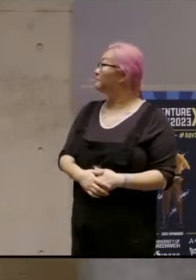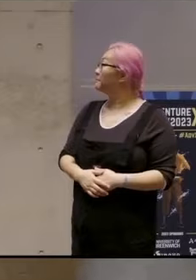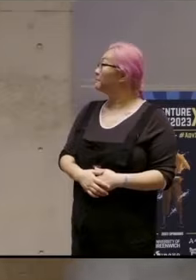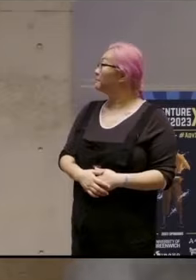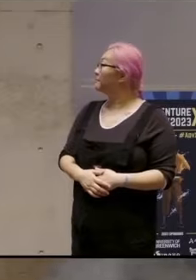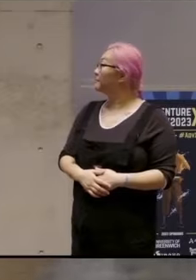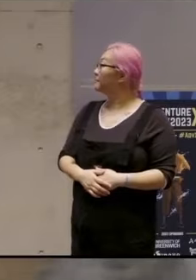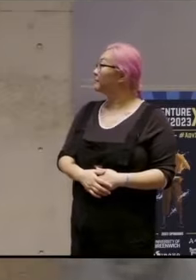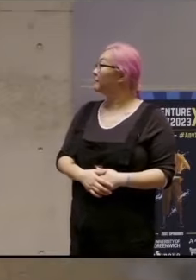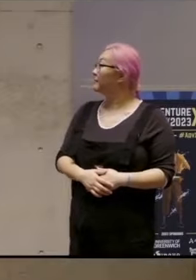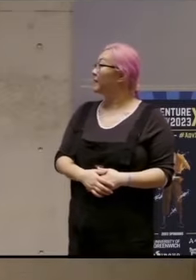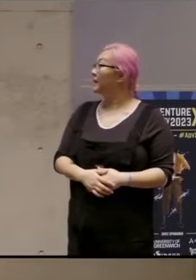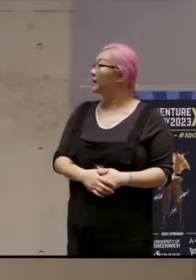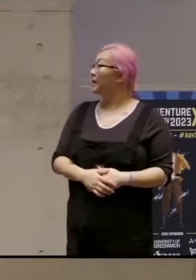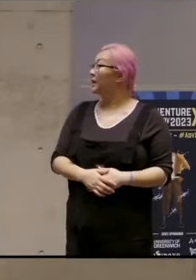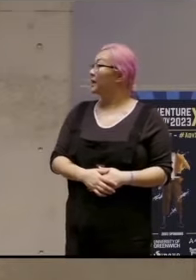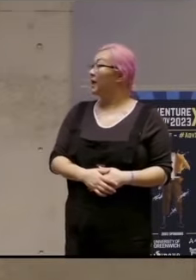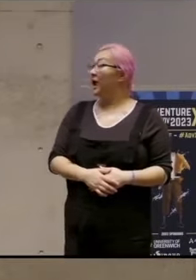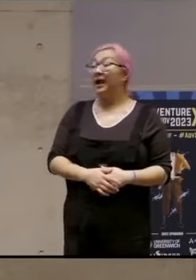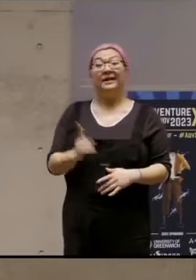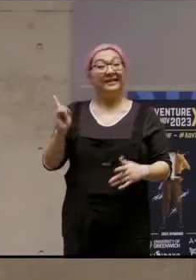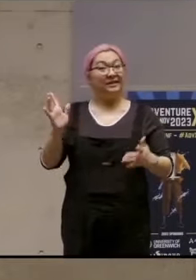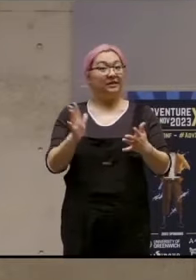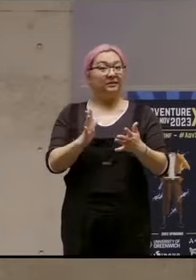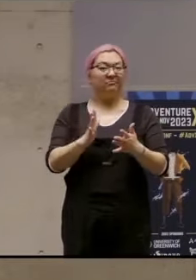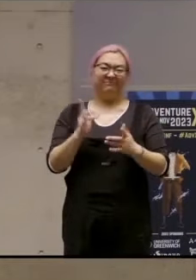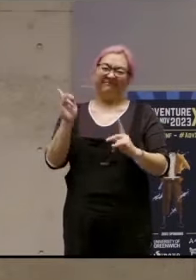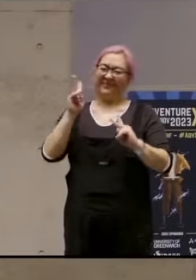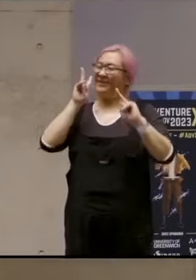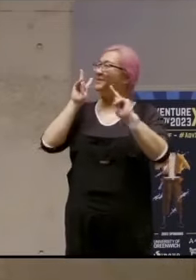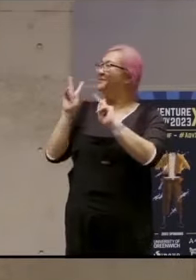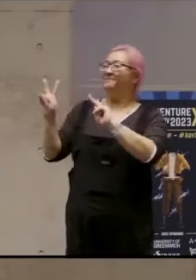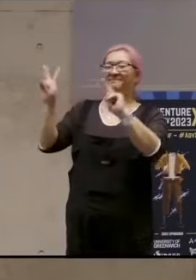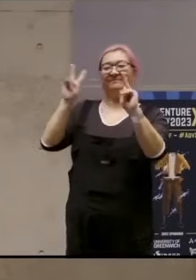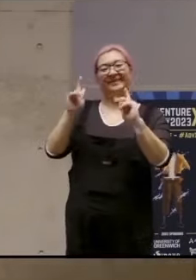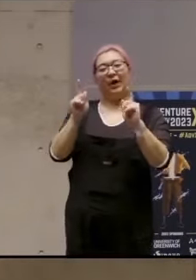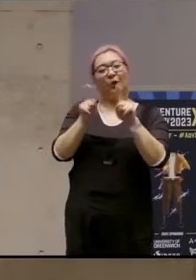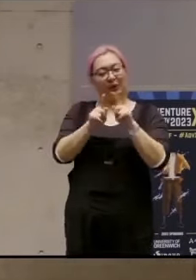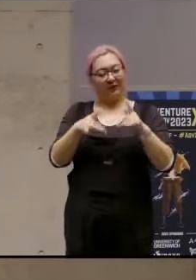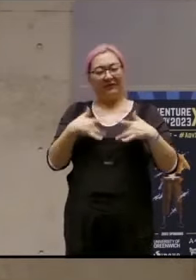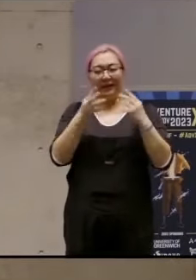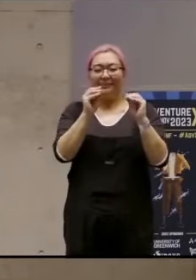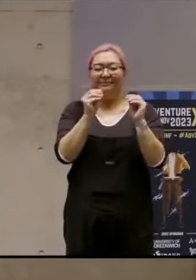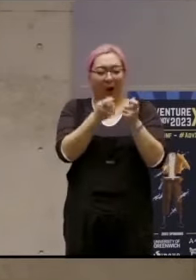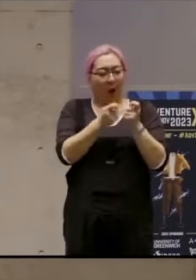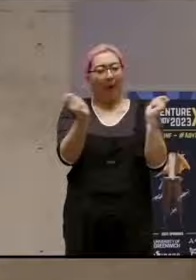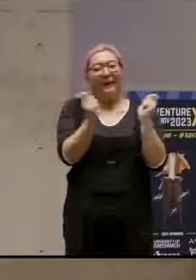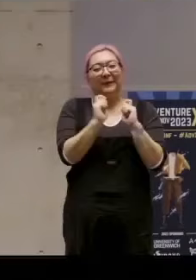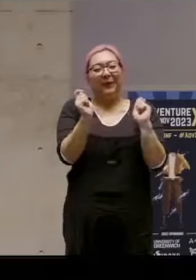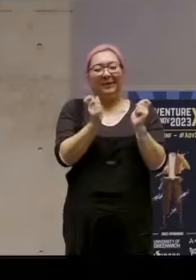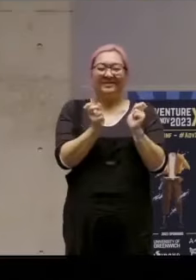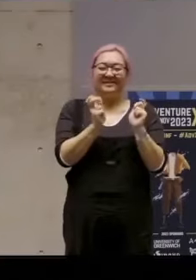a Lucky Luke kind of a setting and a comic book feeling this time.